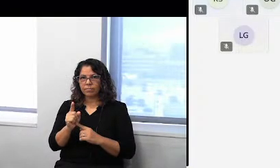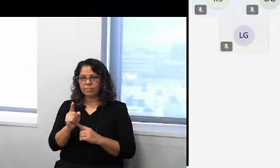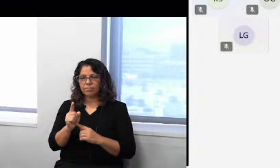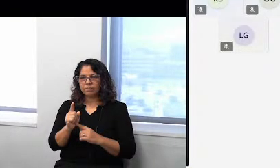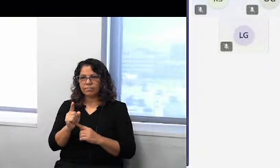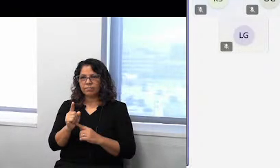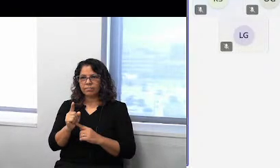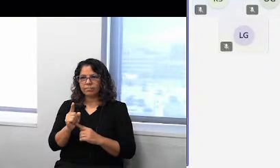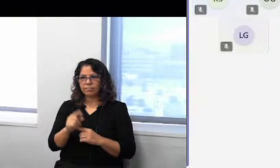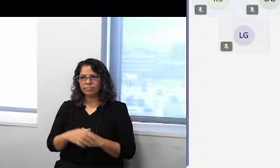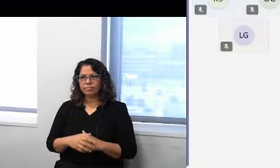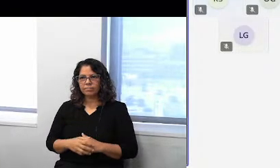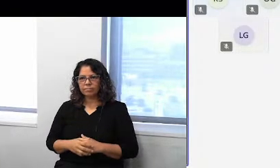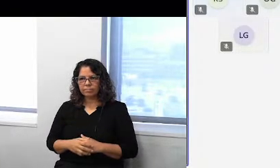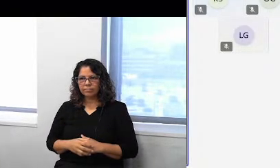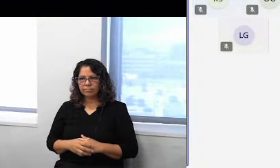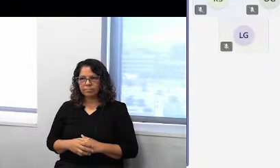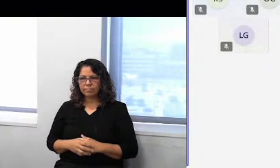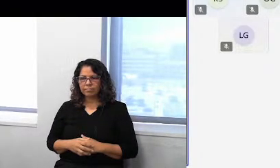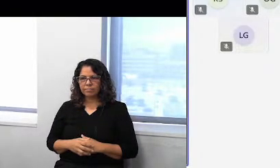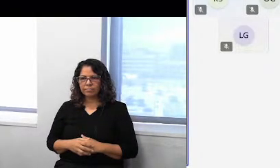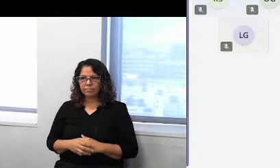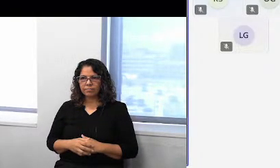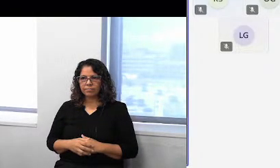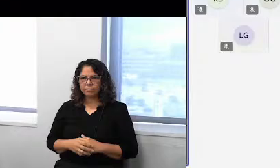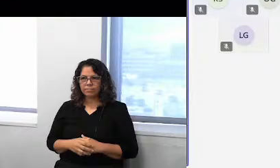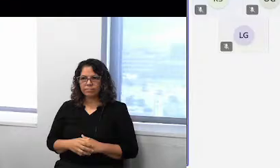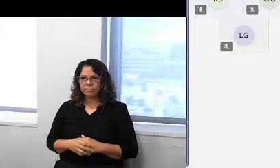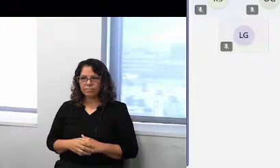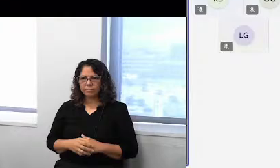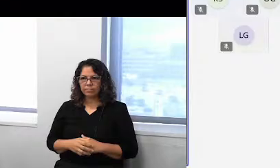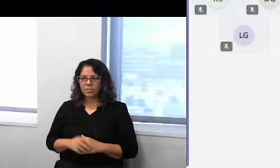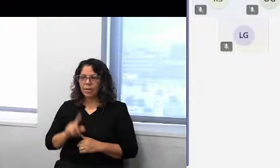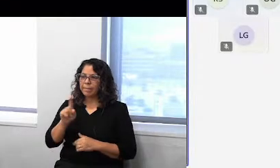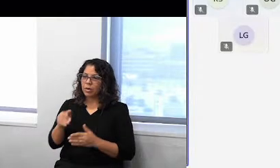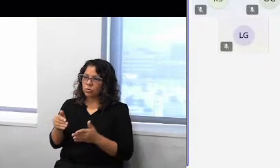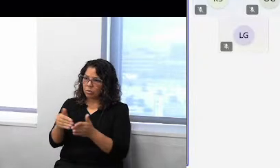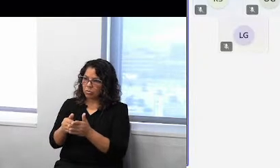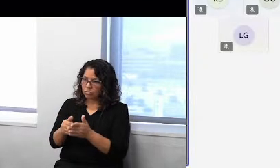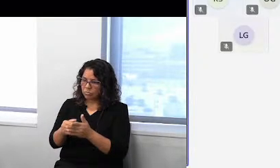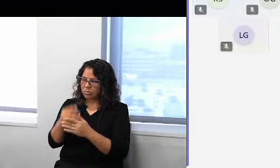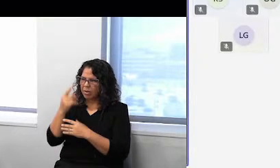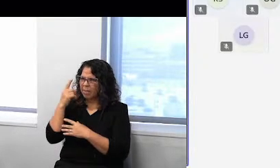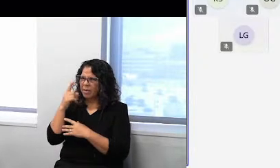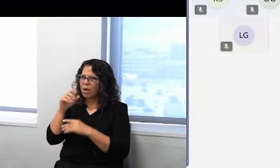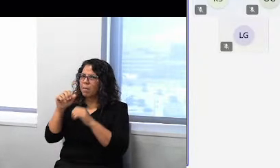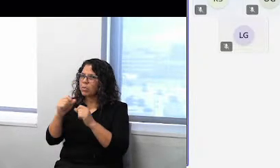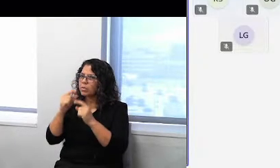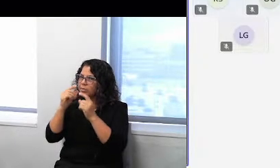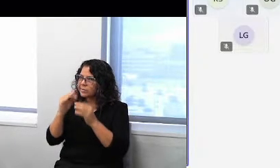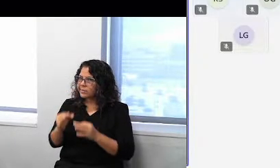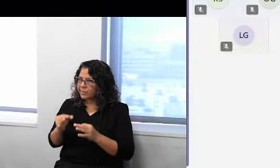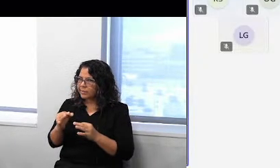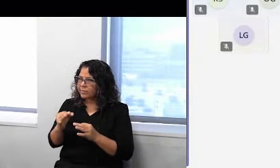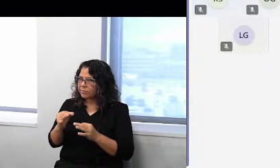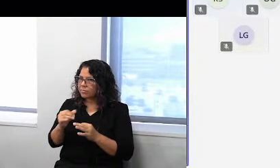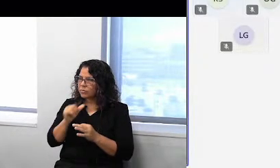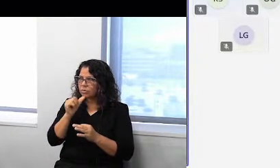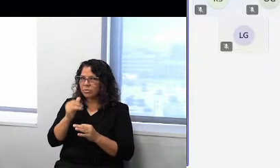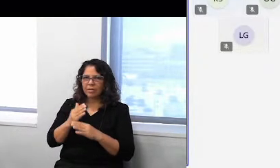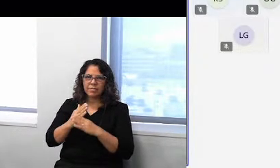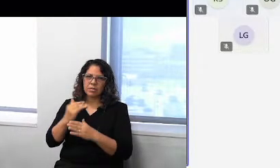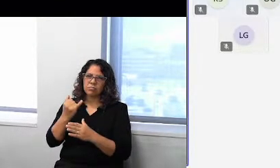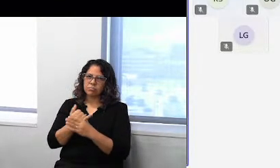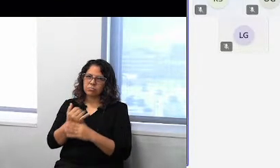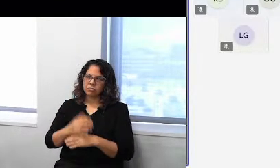Let me hear that last question, Mr. Gonzalez, so I can make a proper ruling without being interrupted. Go ahead, sir. What was the last? Is there a question? Or If the